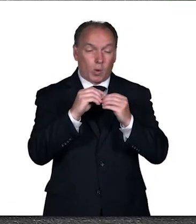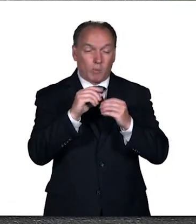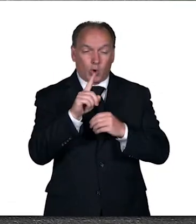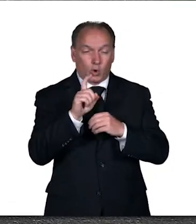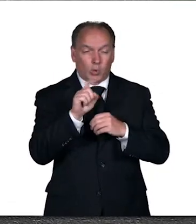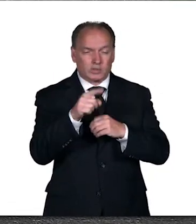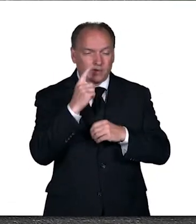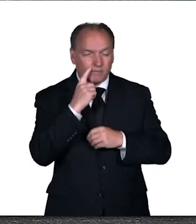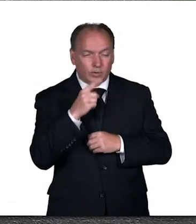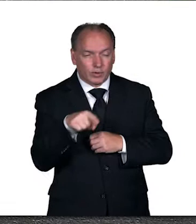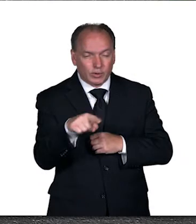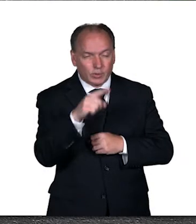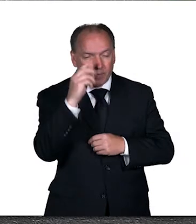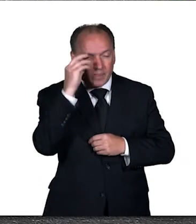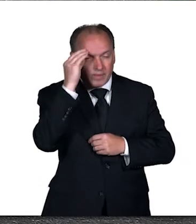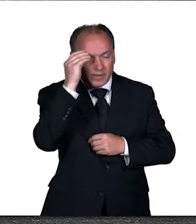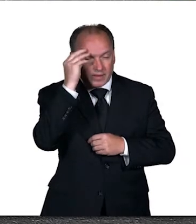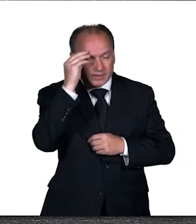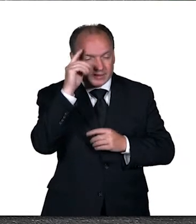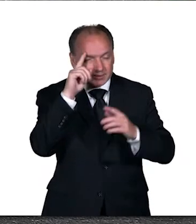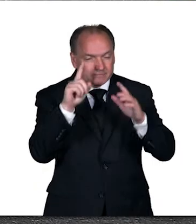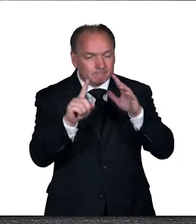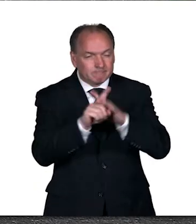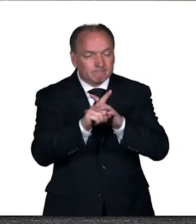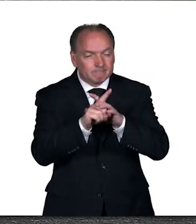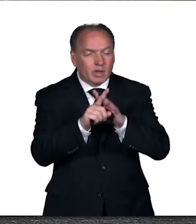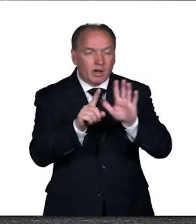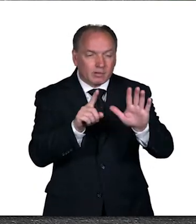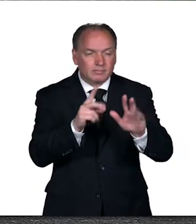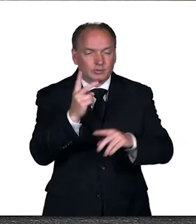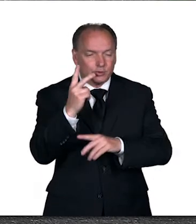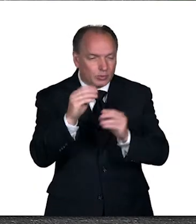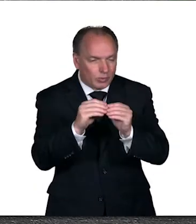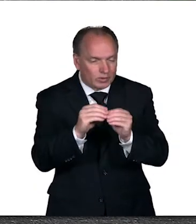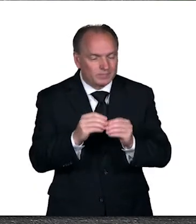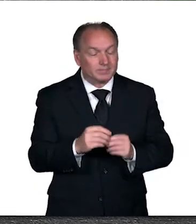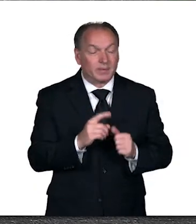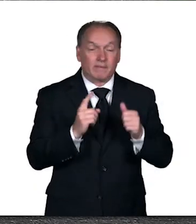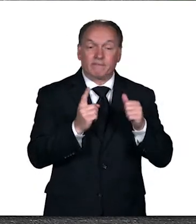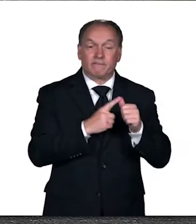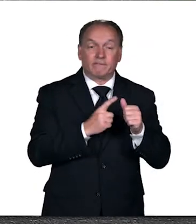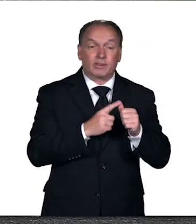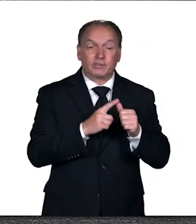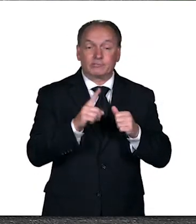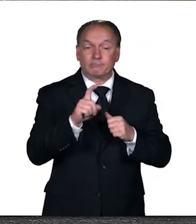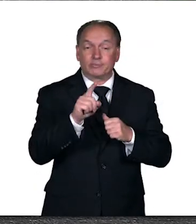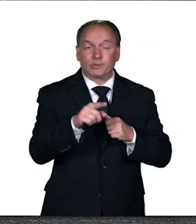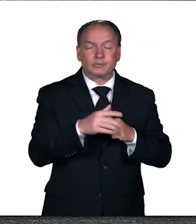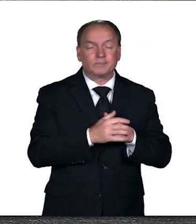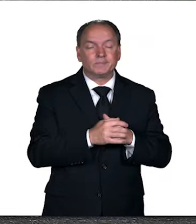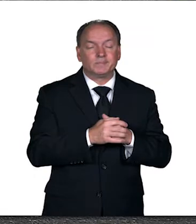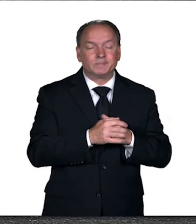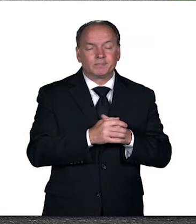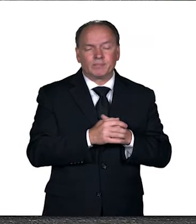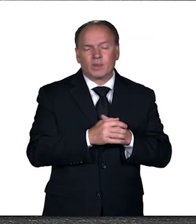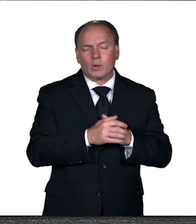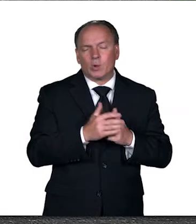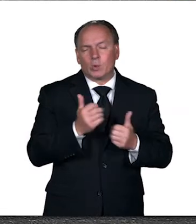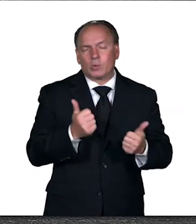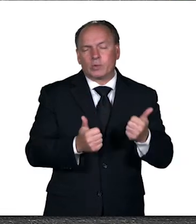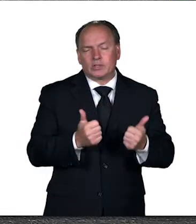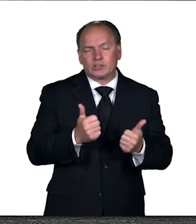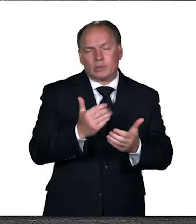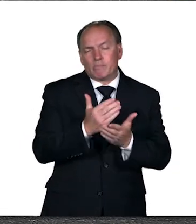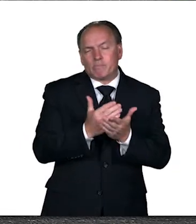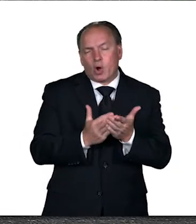more question for you to think of. Actually, we have 2 more questions. Our first one is, what parts of